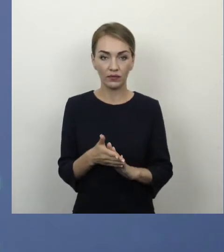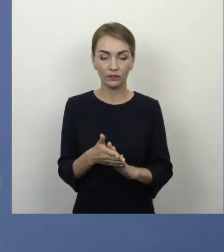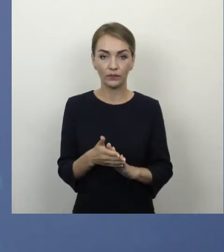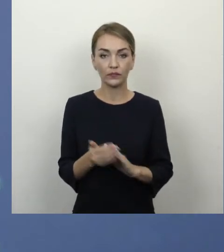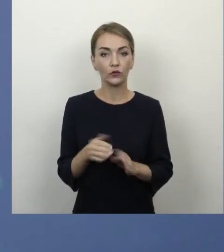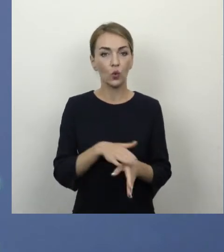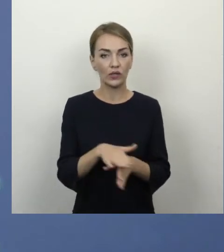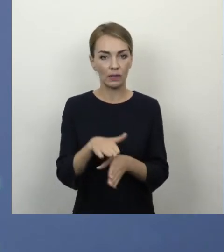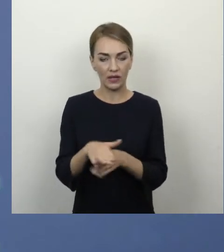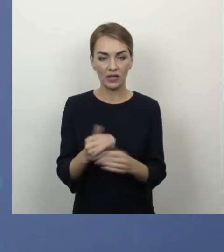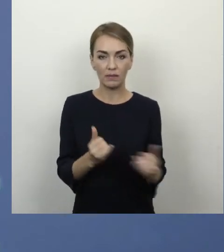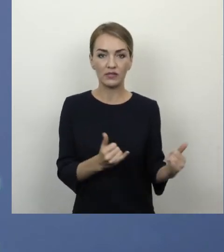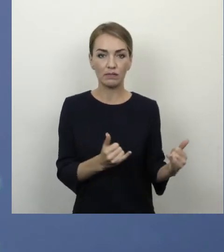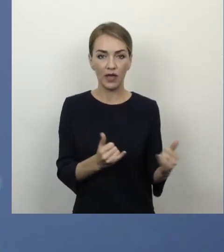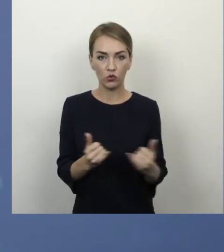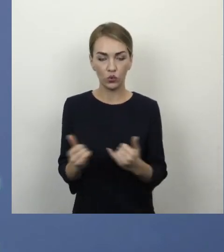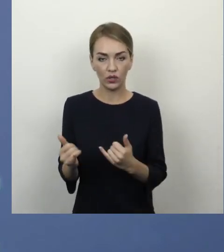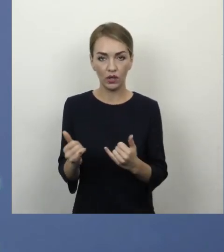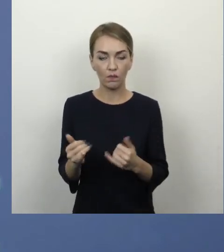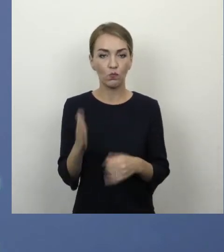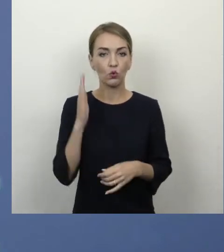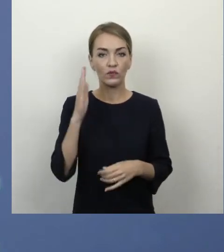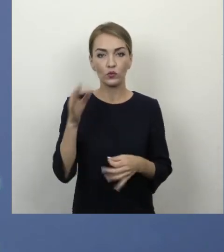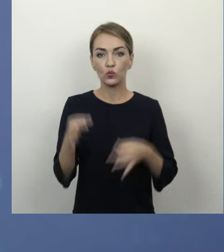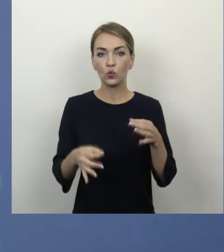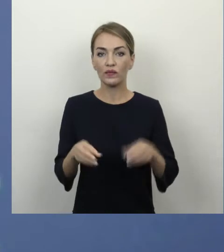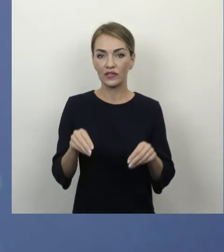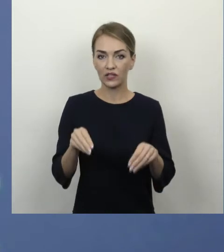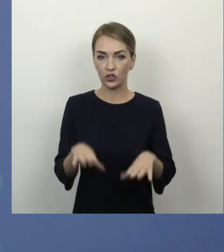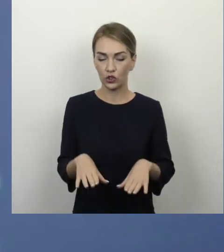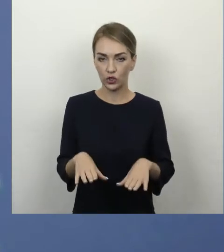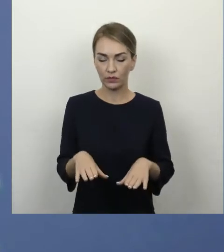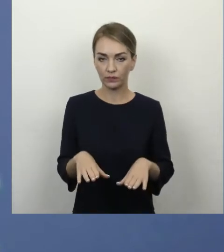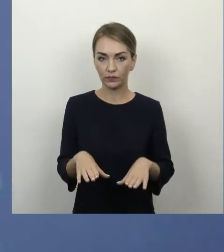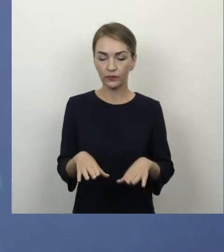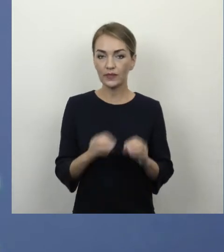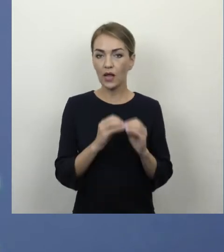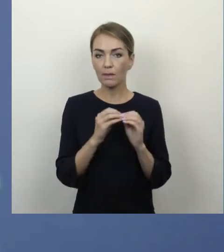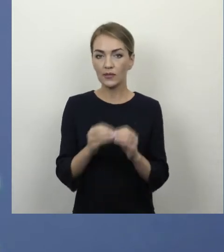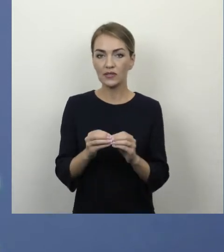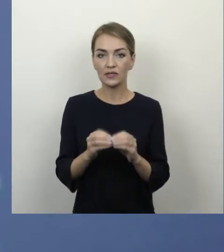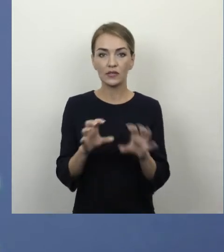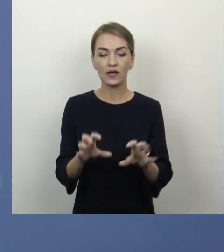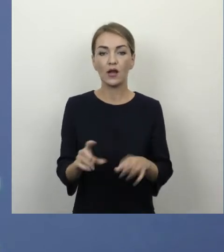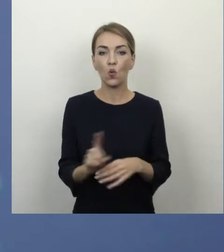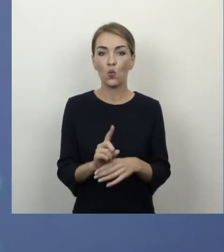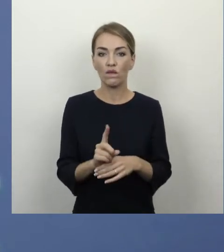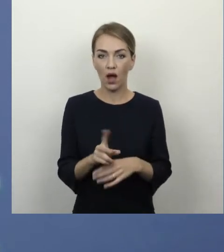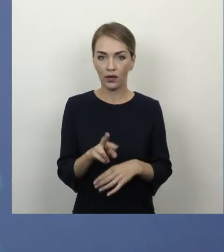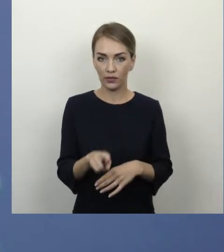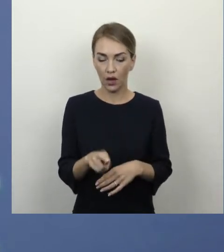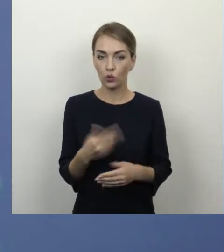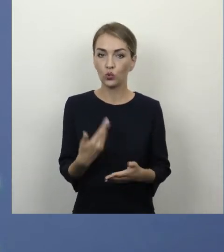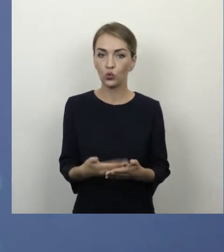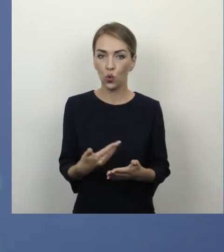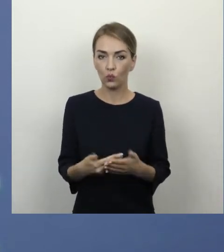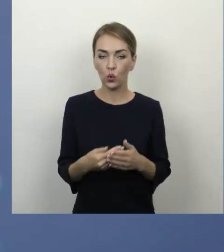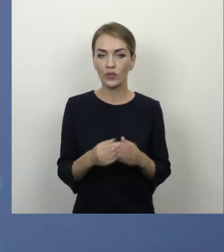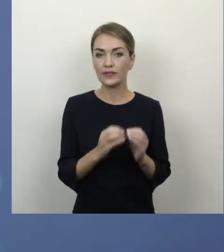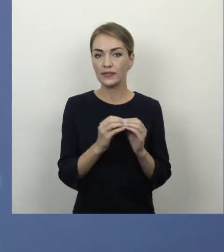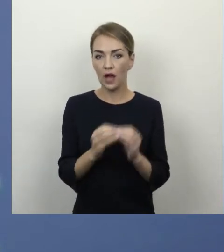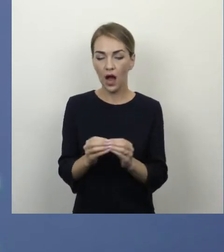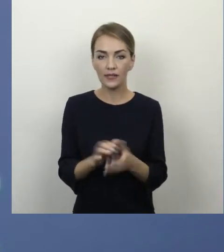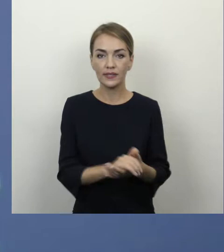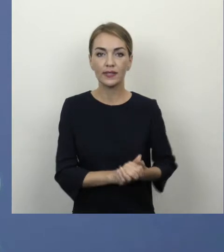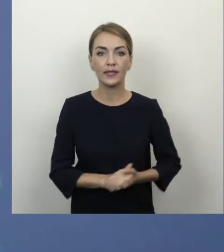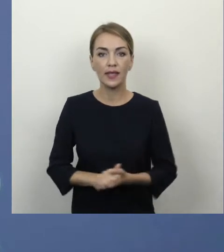apply consistently the legislative provisions, thus ensuring predictability of